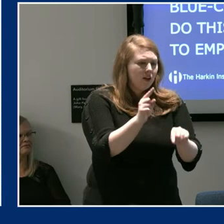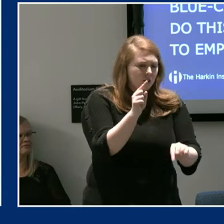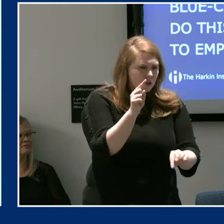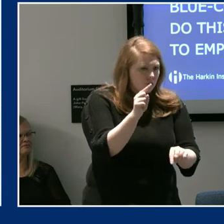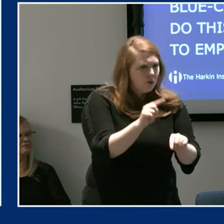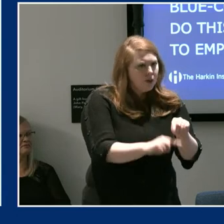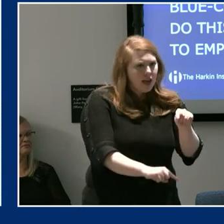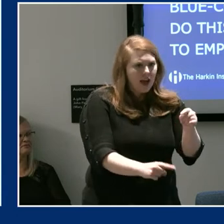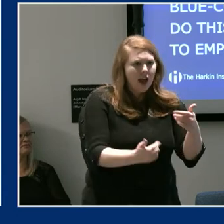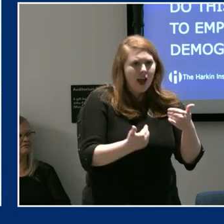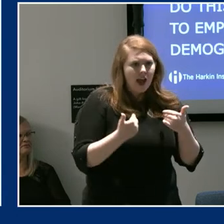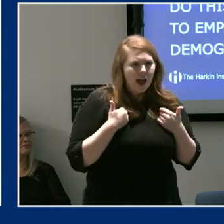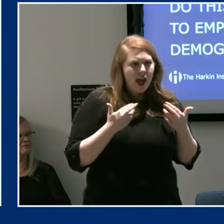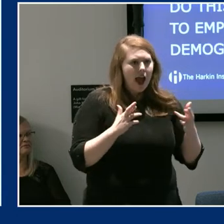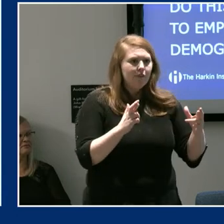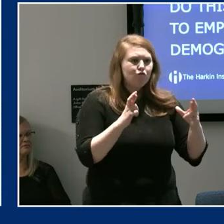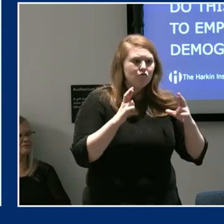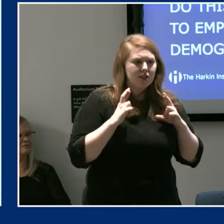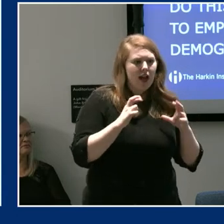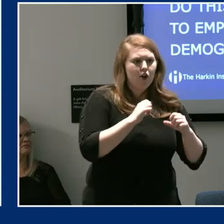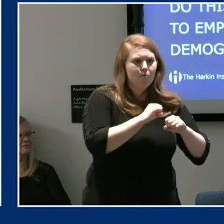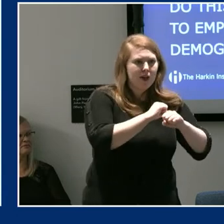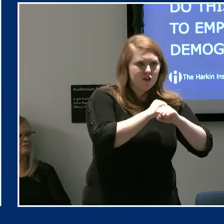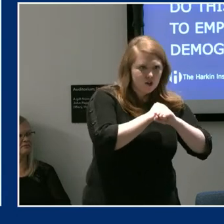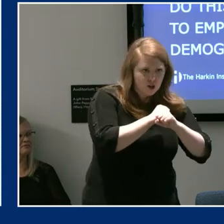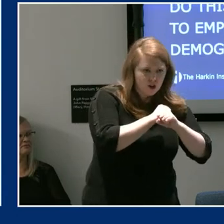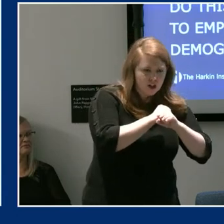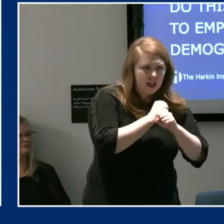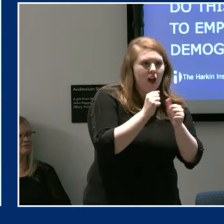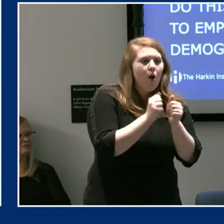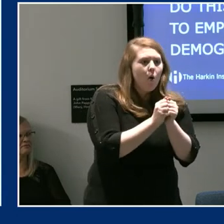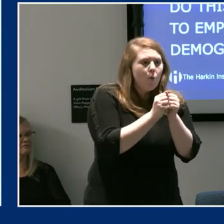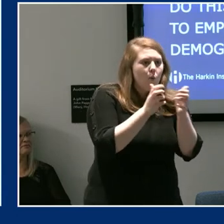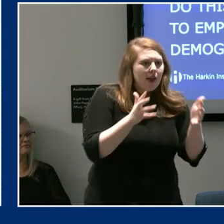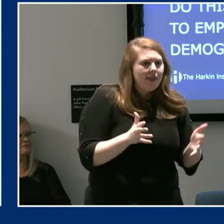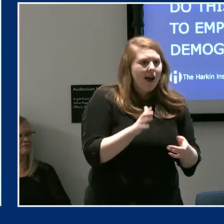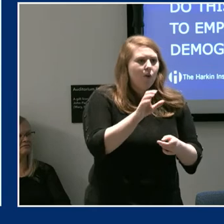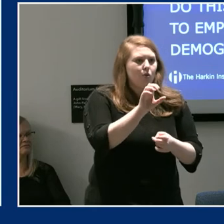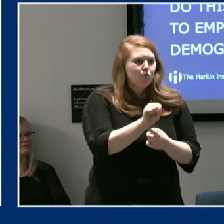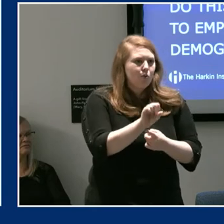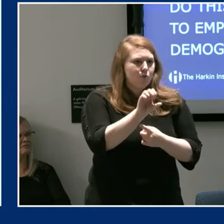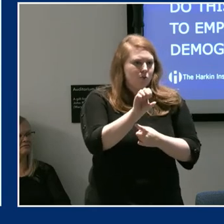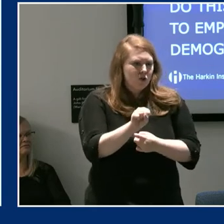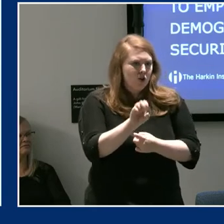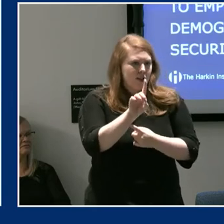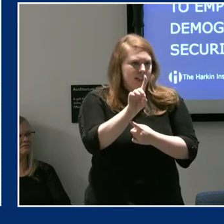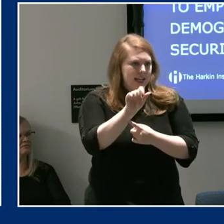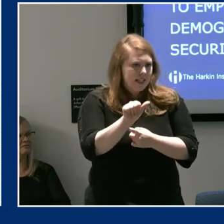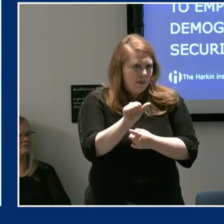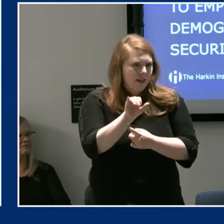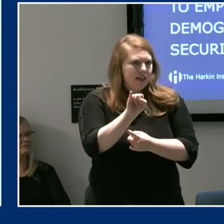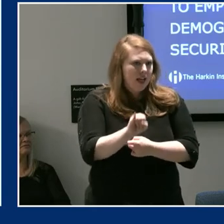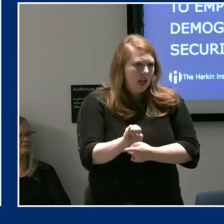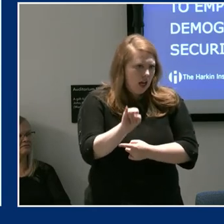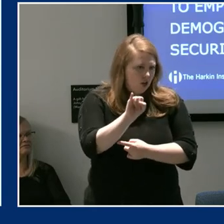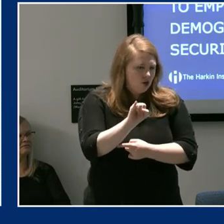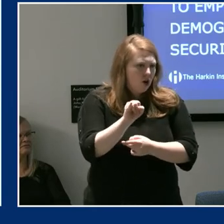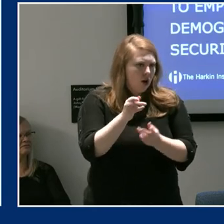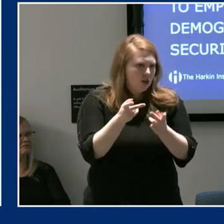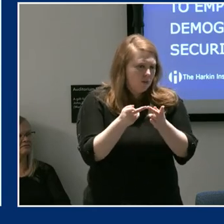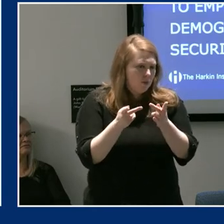have retirement security without a Social Security disability insurance